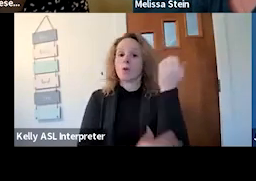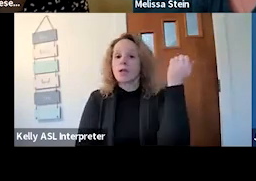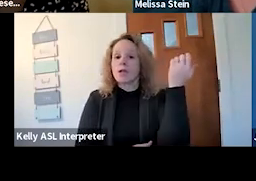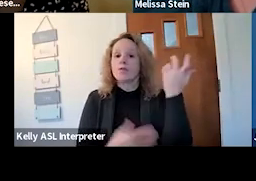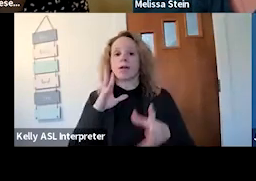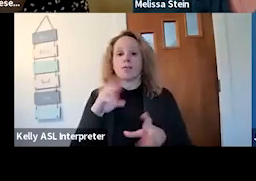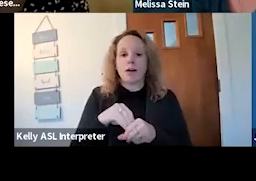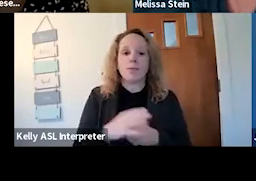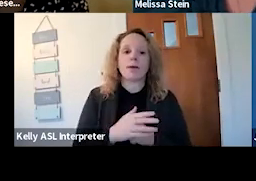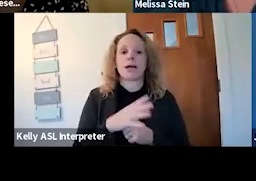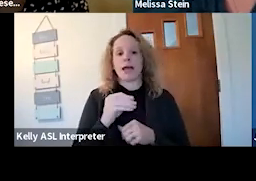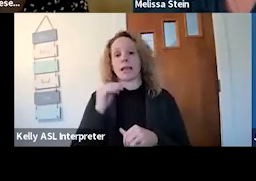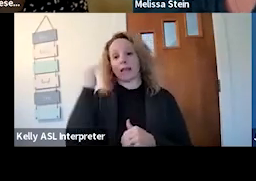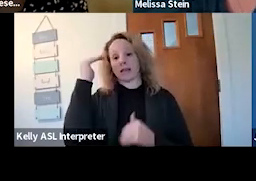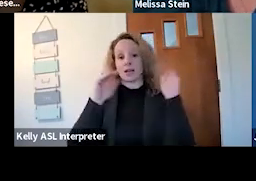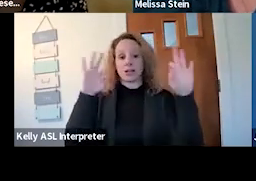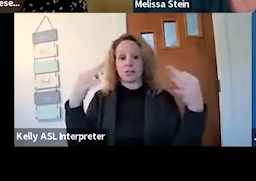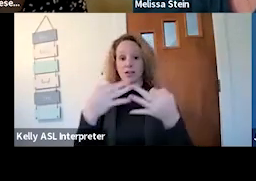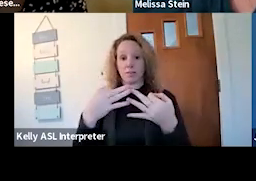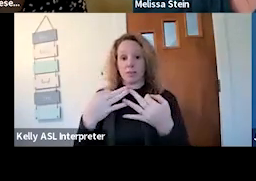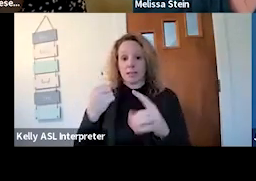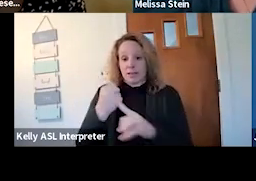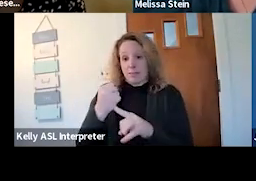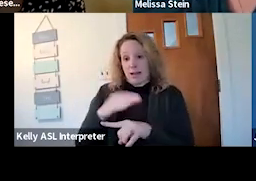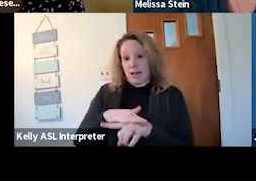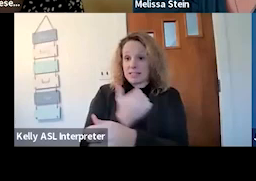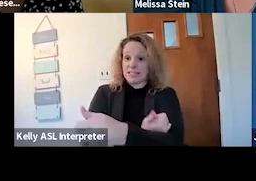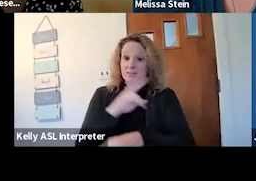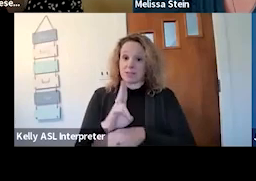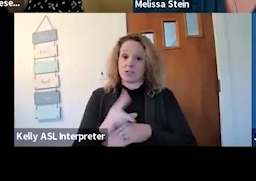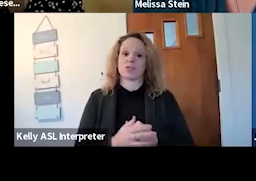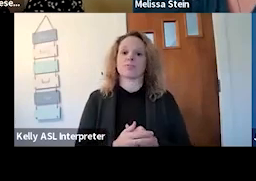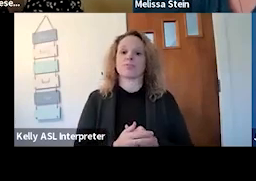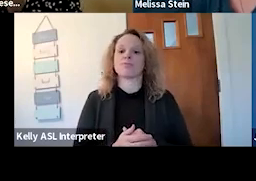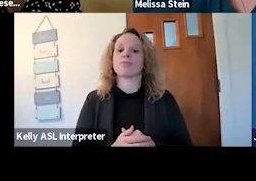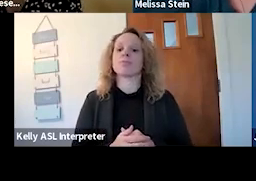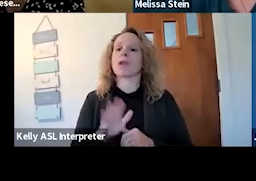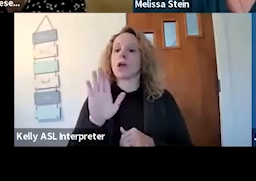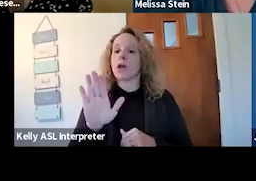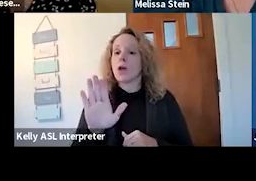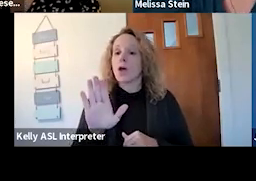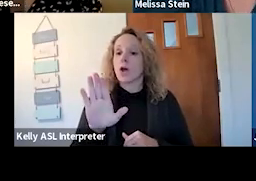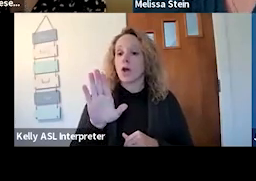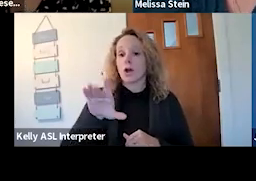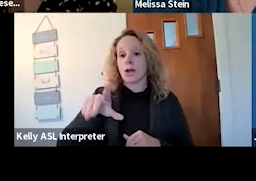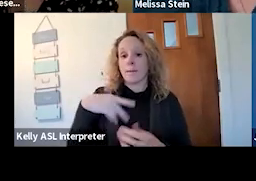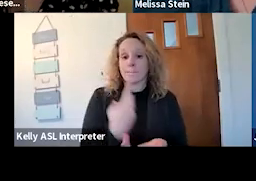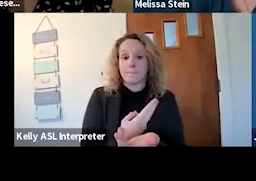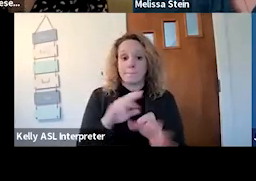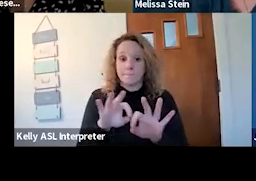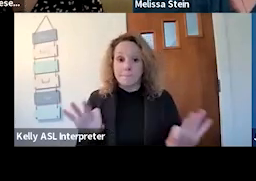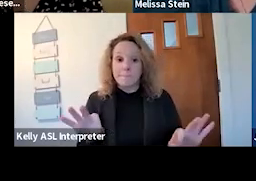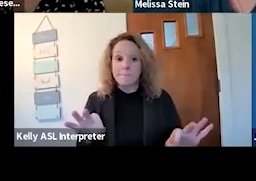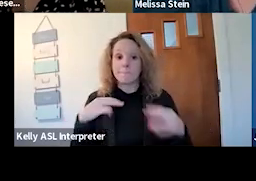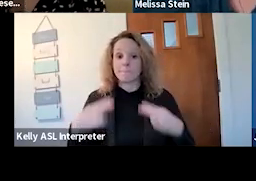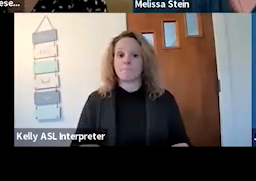welfare involvement, and adults and families impacted by substance use. Dr. Dahlgren earned her Master's of Science in Human Development